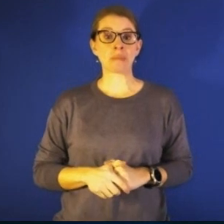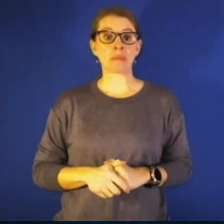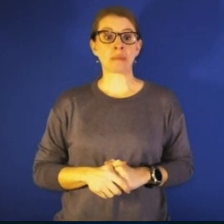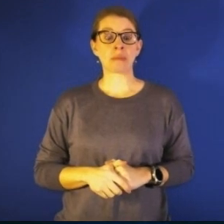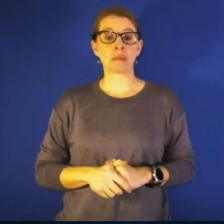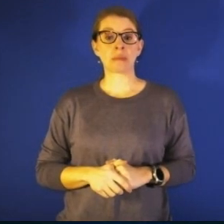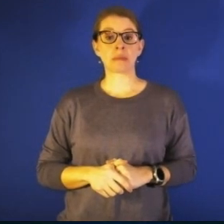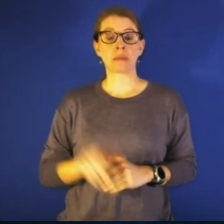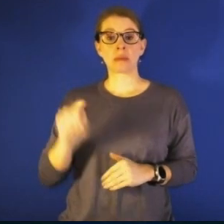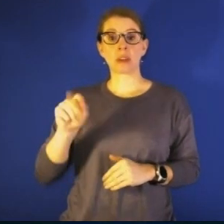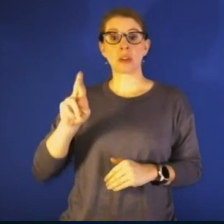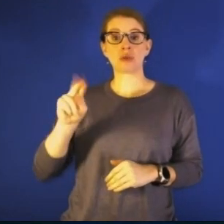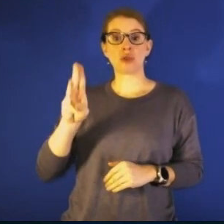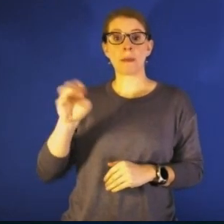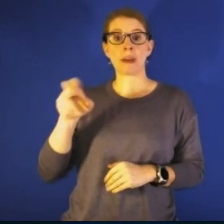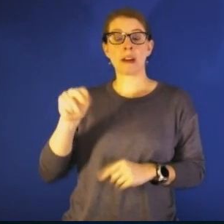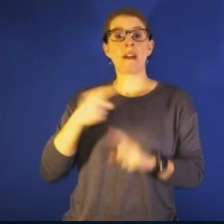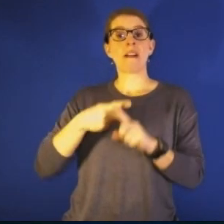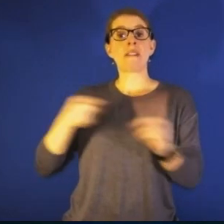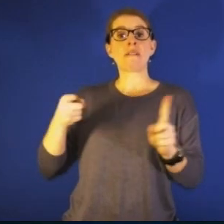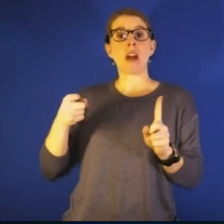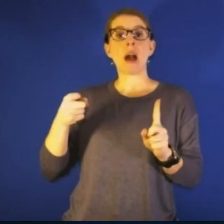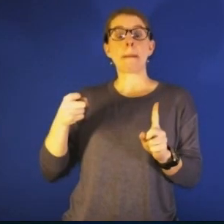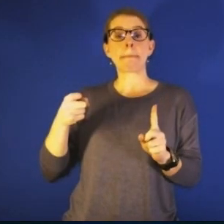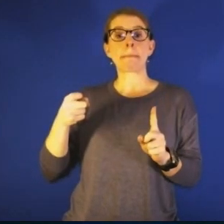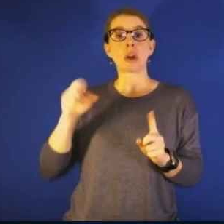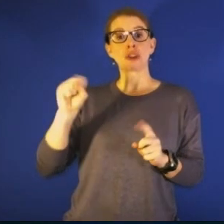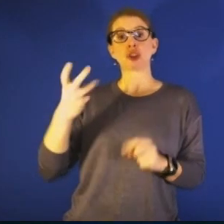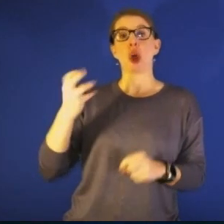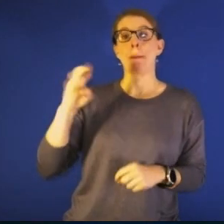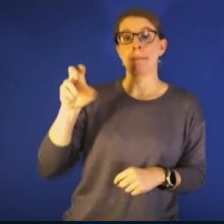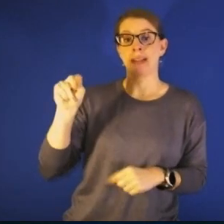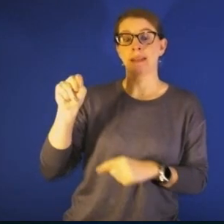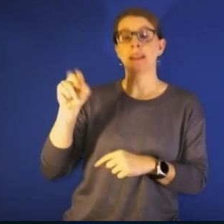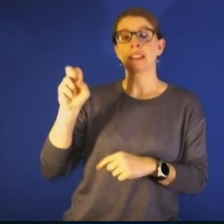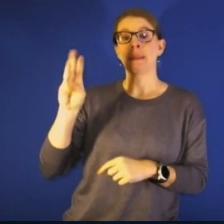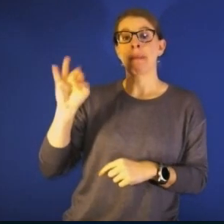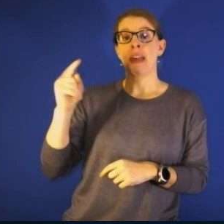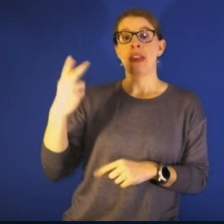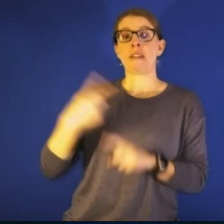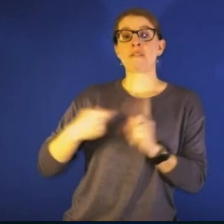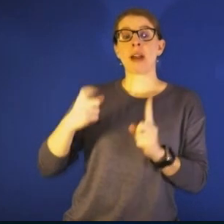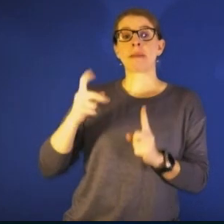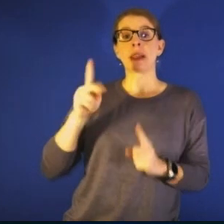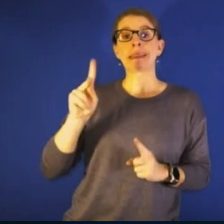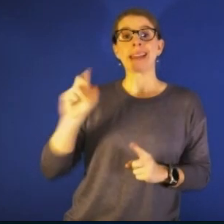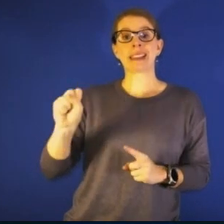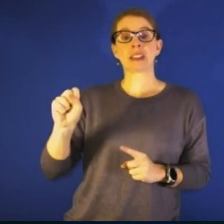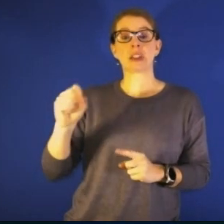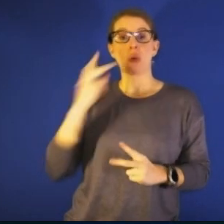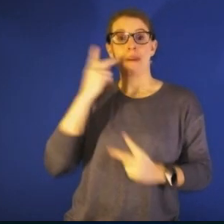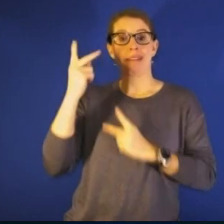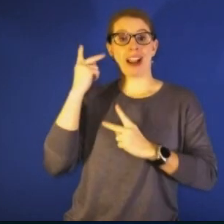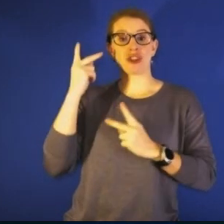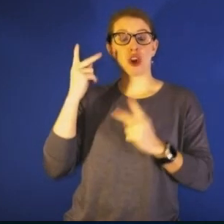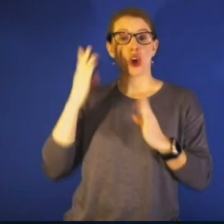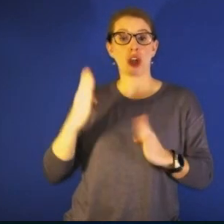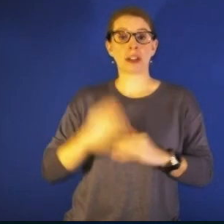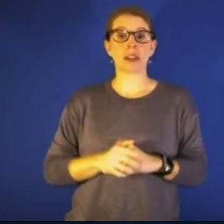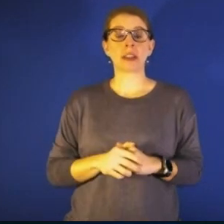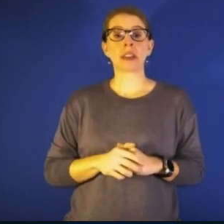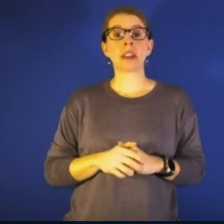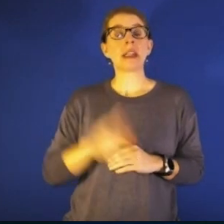Sherman Smith from the Kansas Reflector. Can you hear me okay? We can. Yeah, the governor yesterday talked